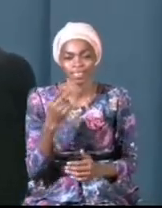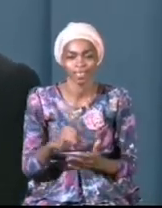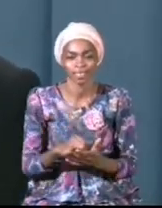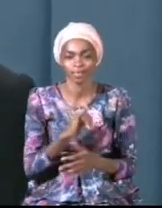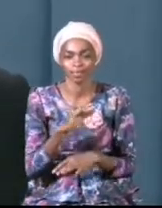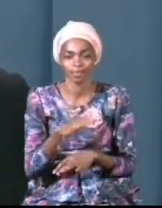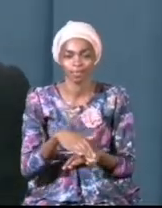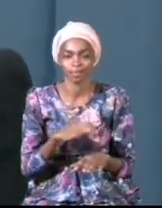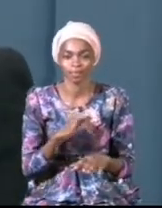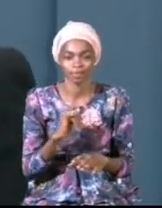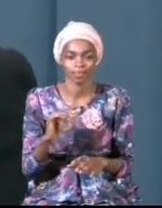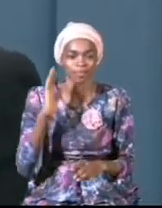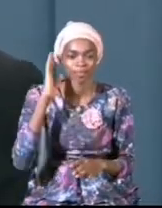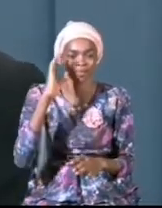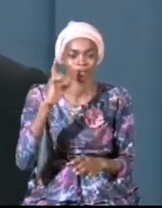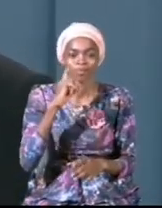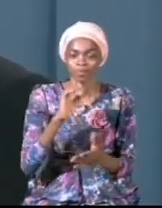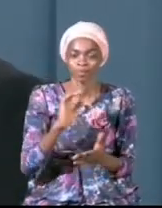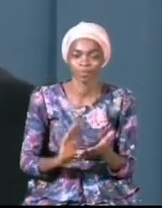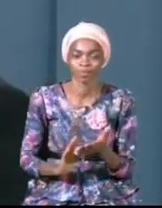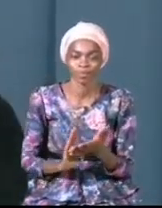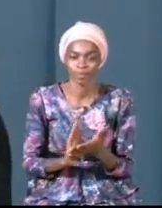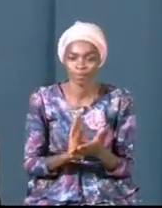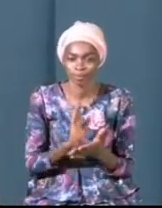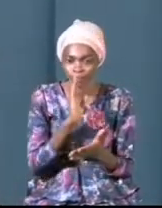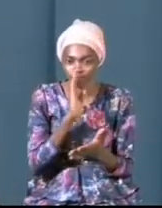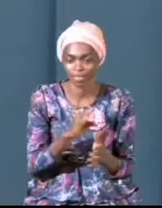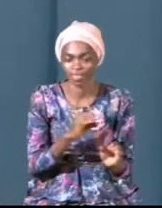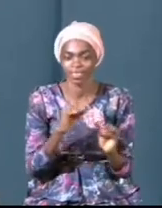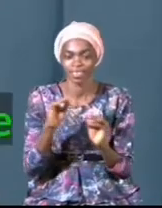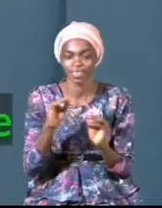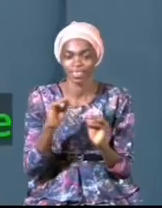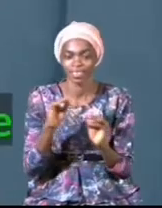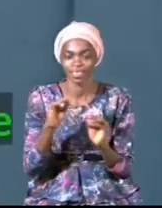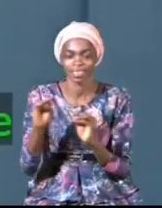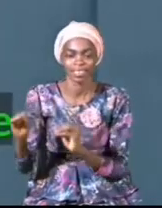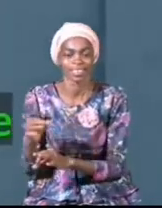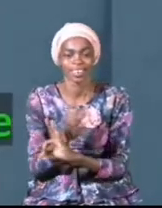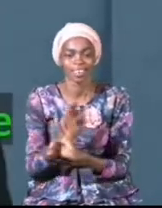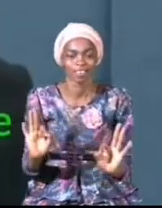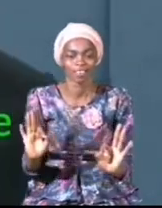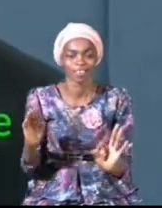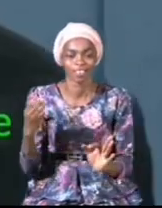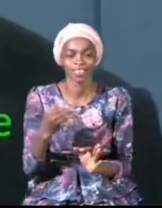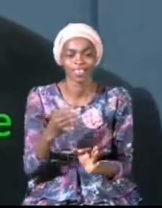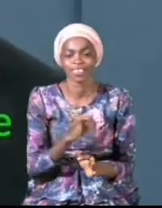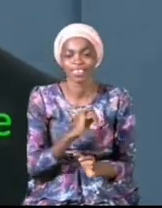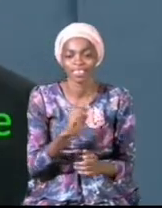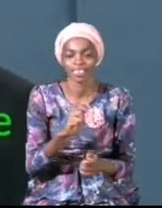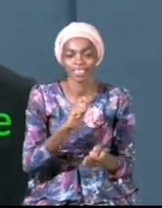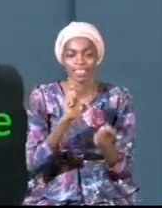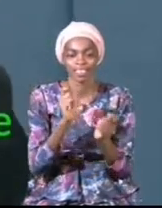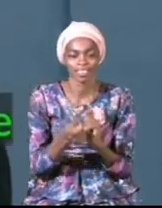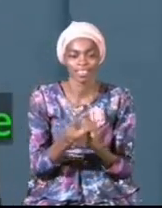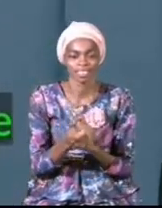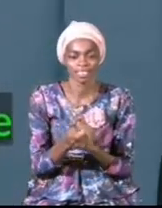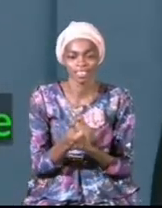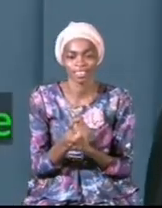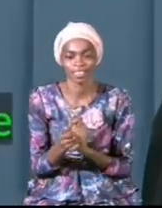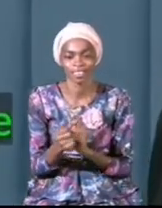be set free? There's a change a